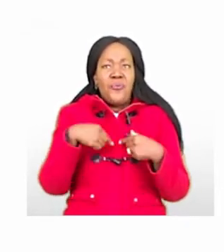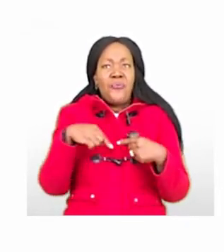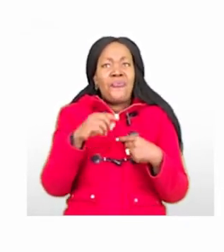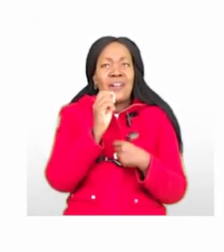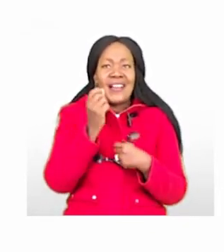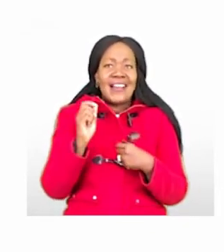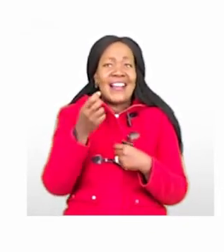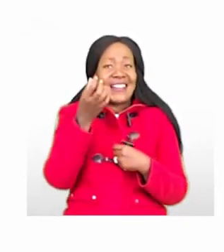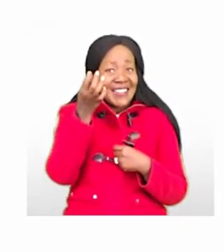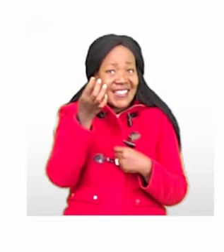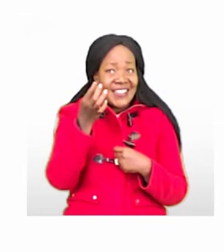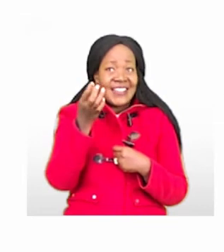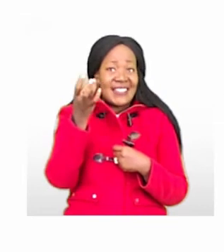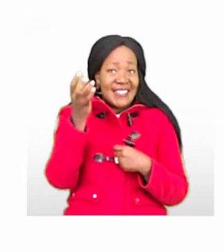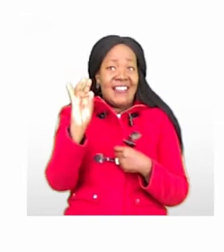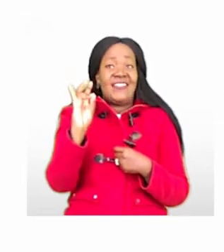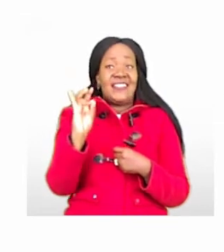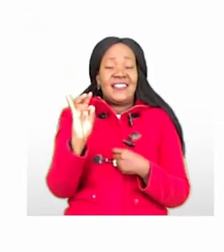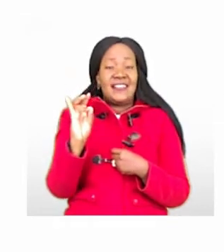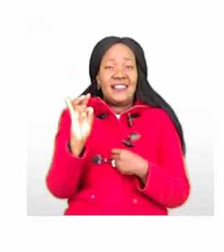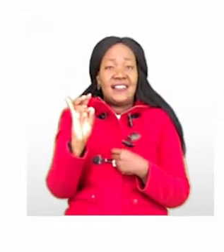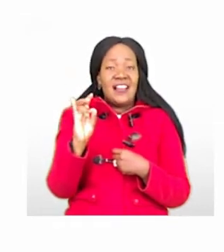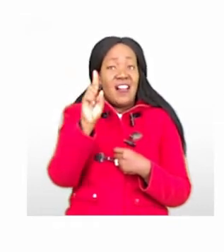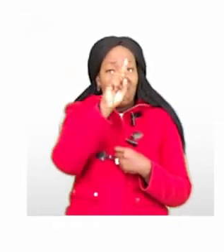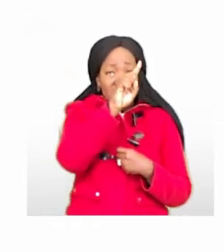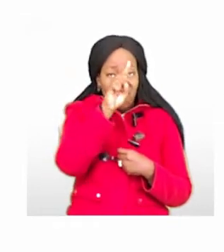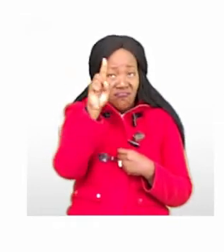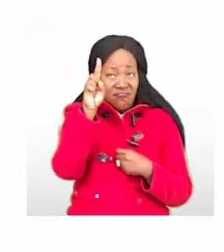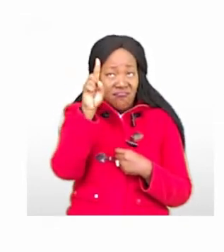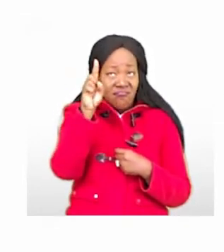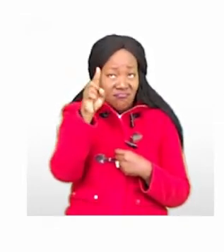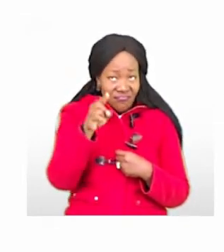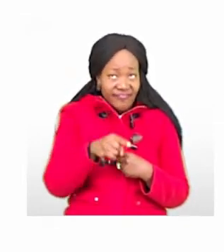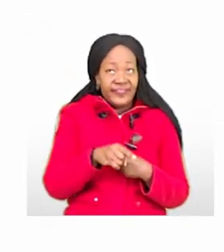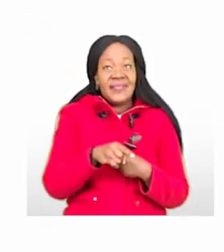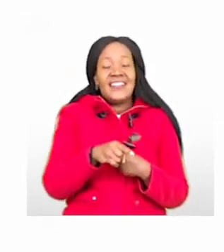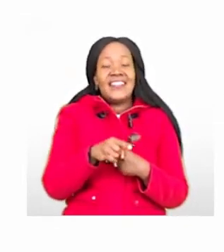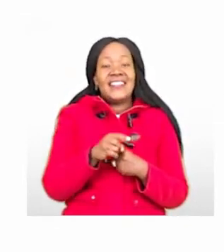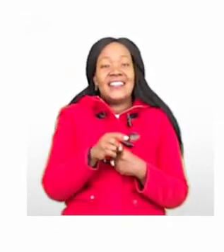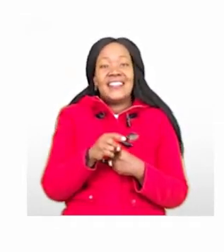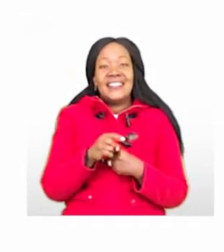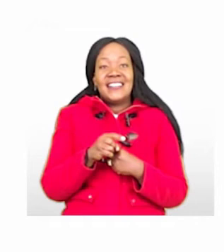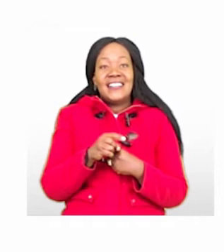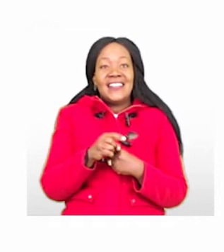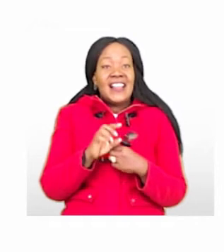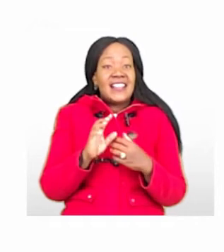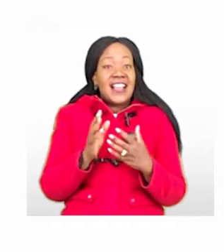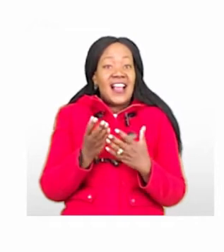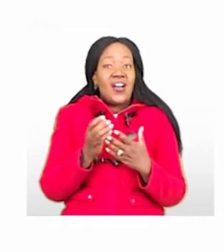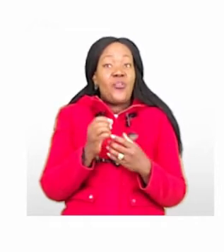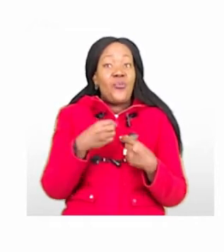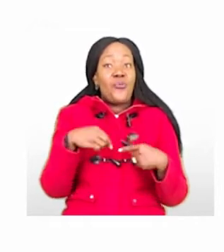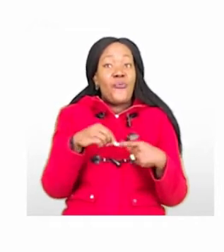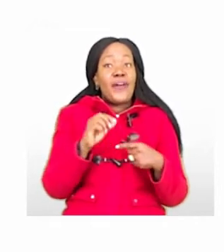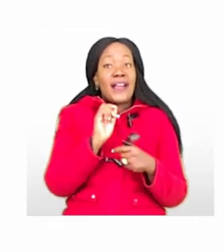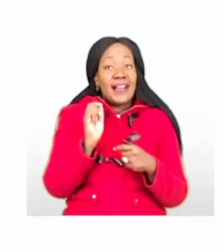number 7? Across the sky, down from heaven. That's how we form